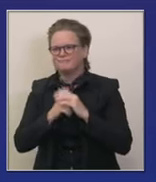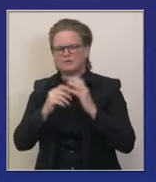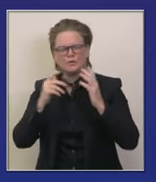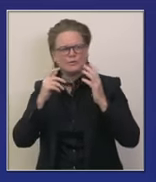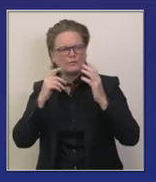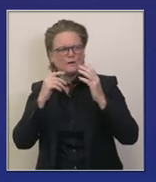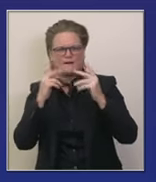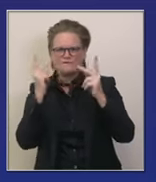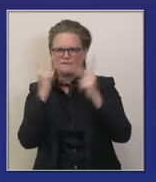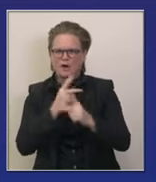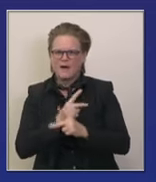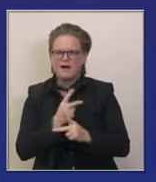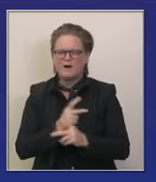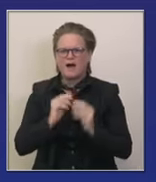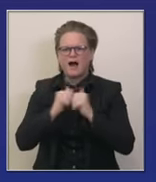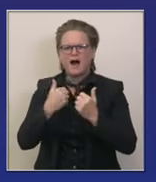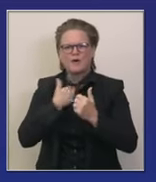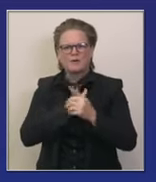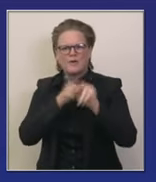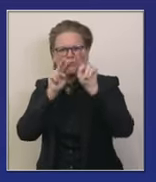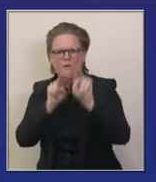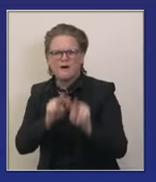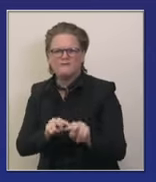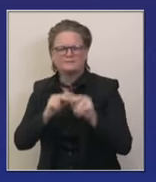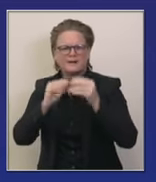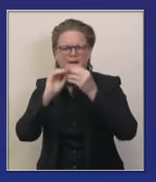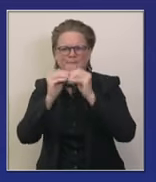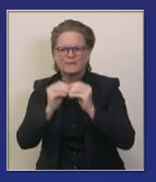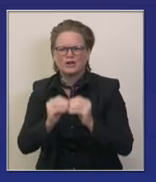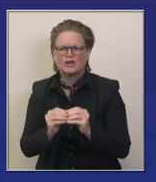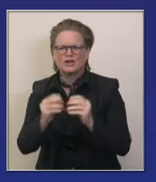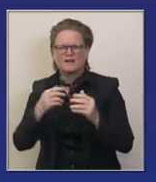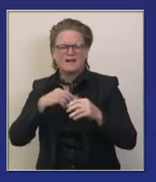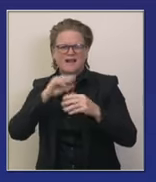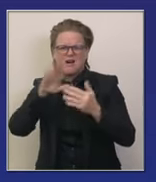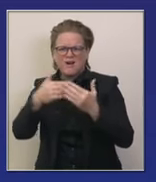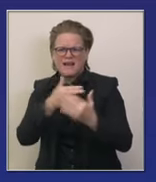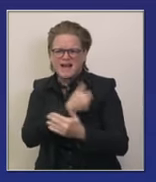and engage to get a sense of where people are pulling back in terms of elective